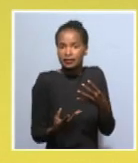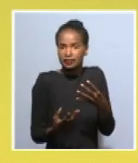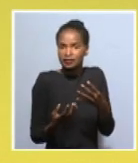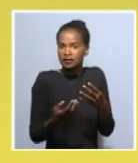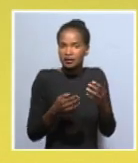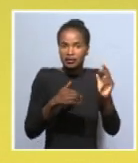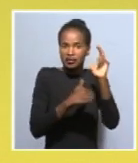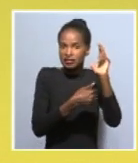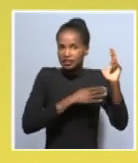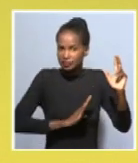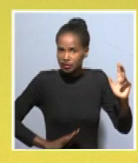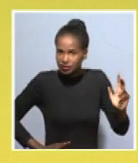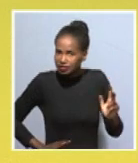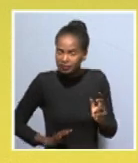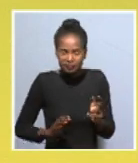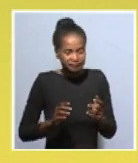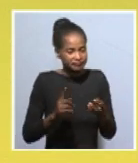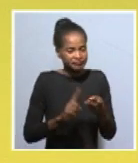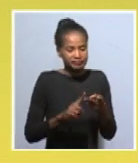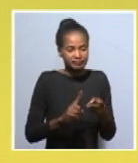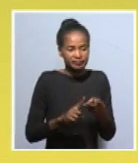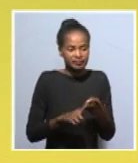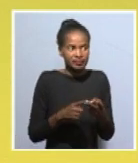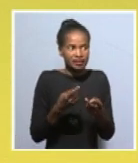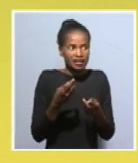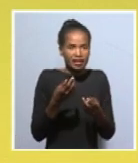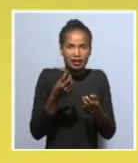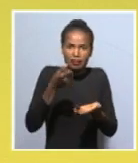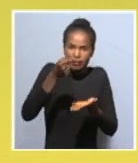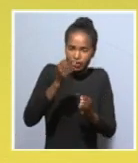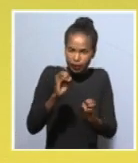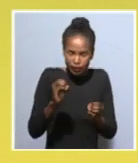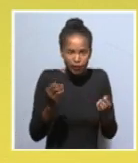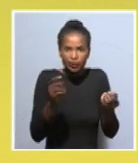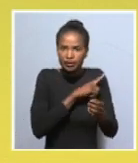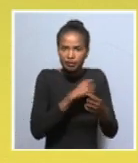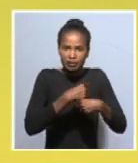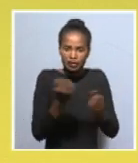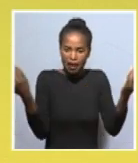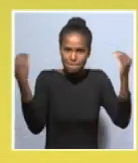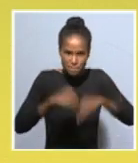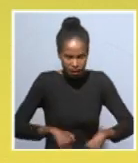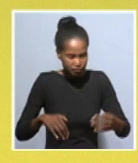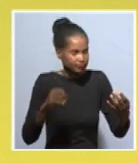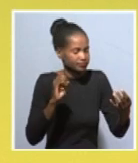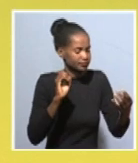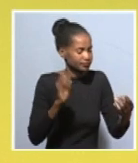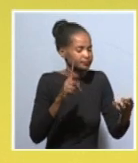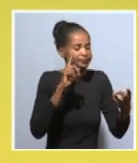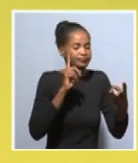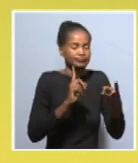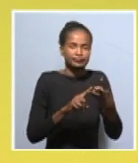Administration could be one, lack of financing could be one, and probably there are